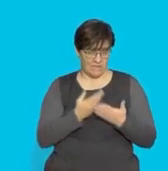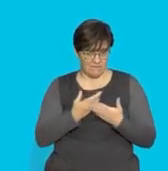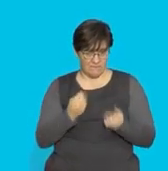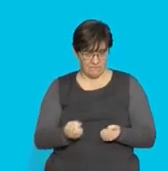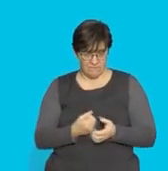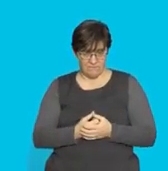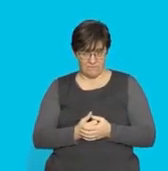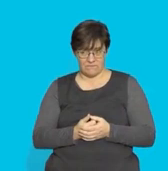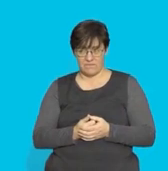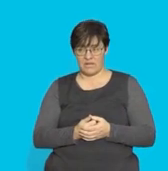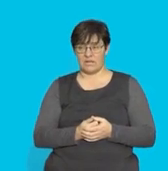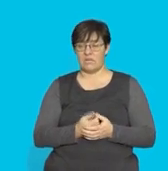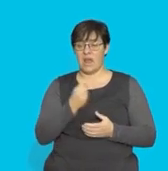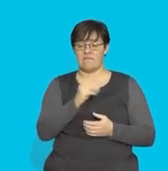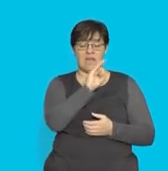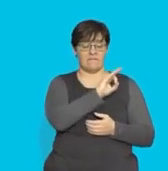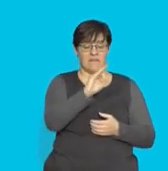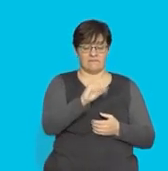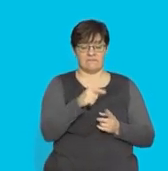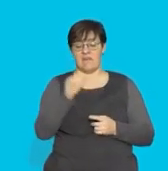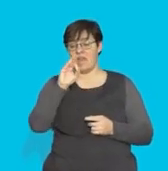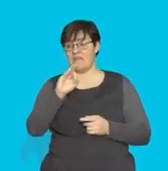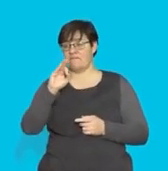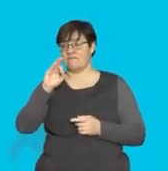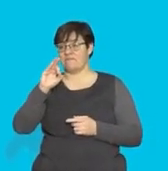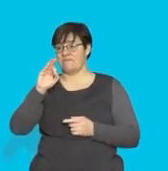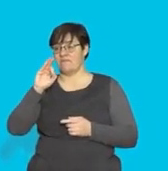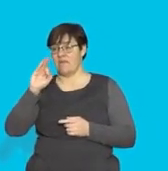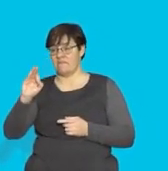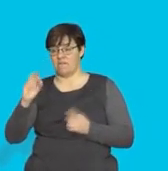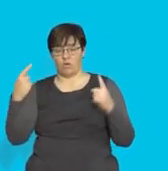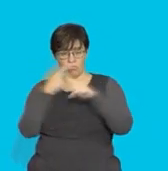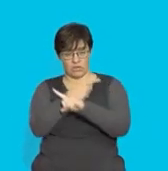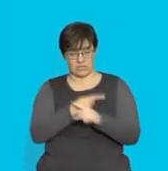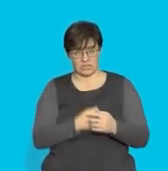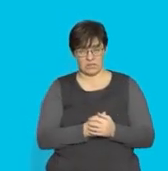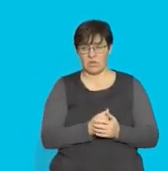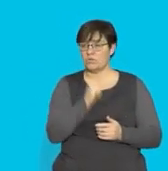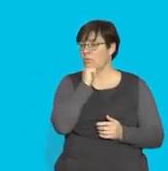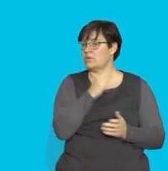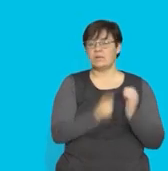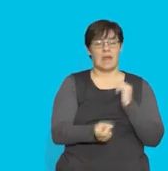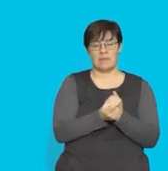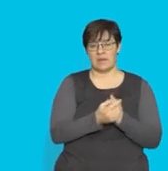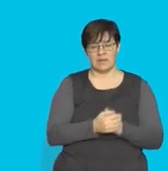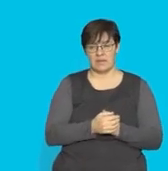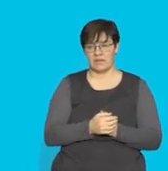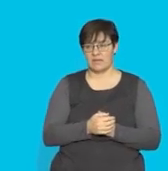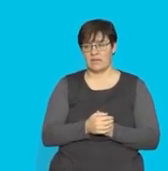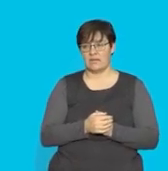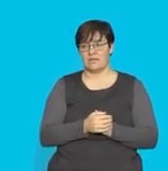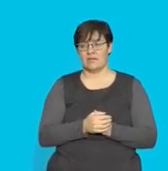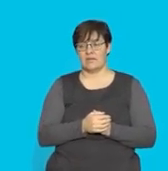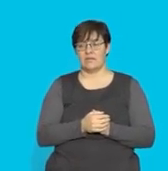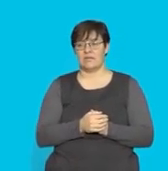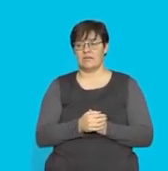with free earlobes? So essentially, if we have these individuals that are crossed, no matter what happens in a genetic